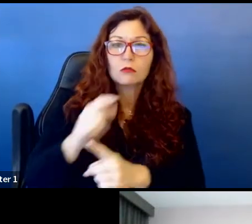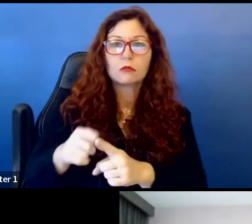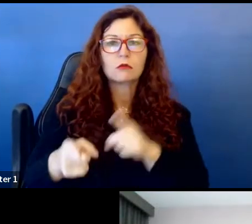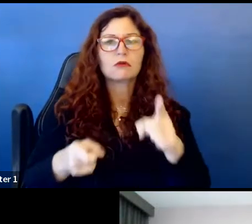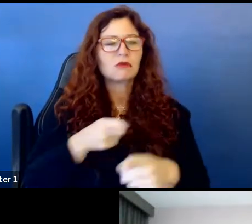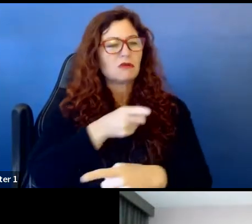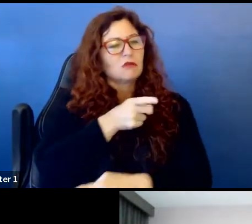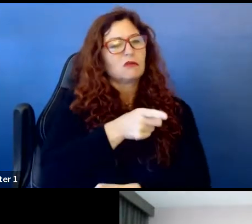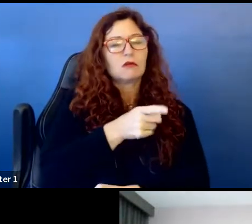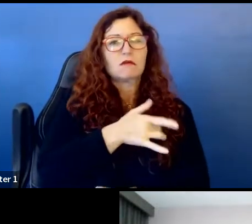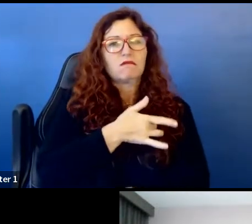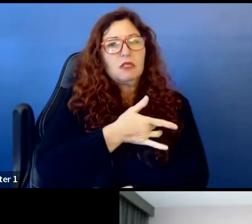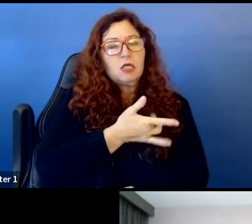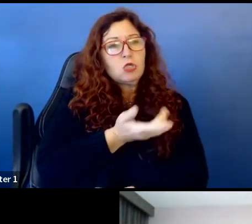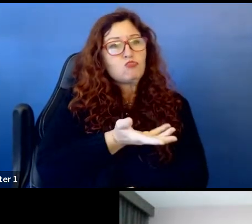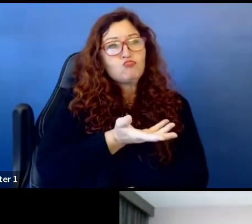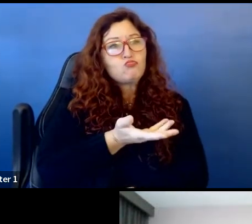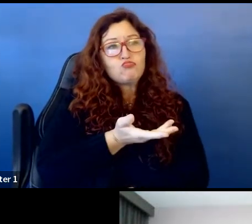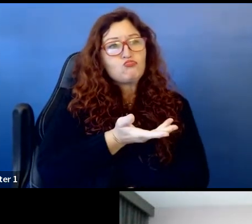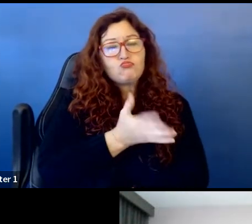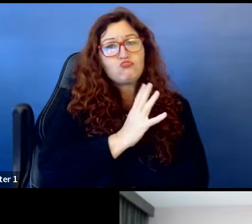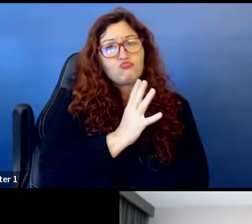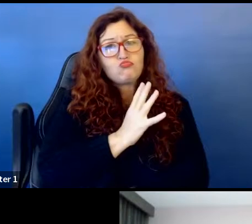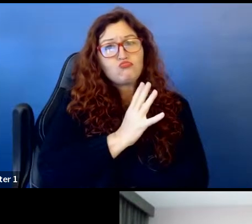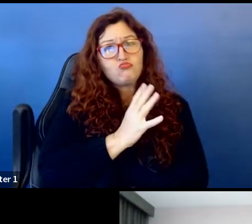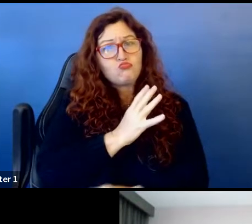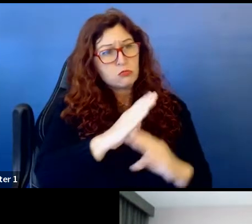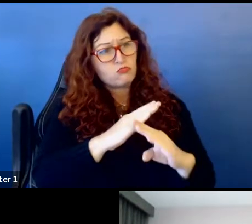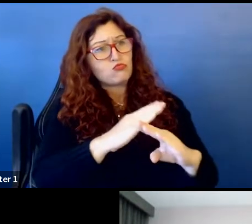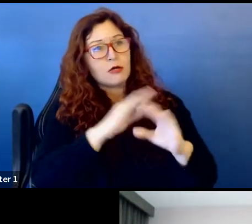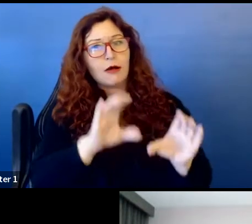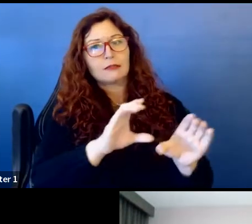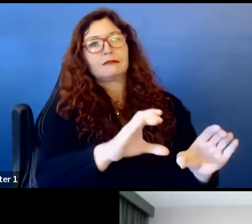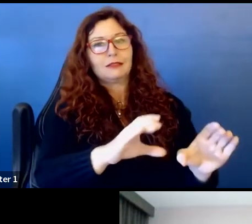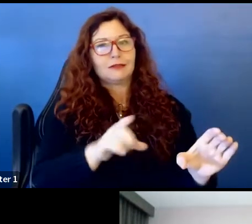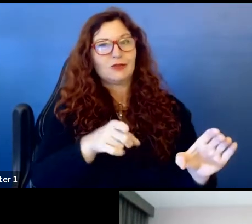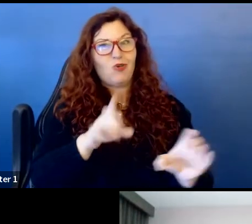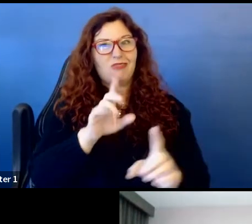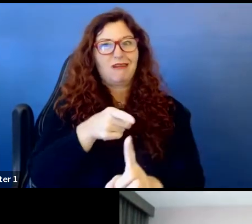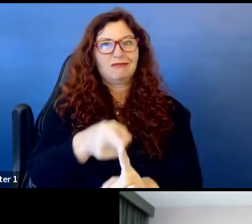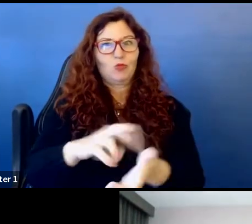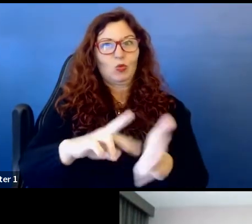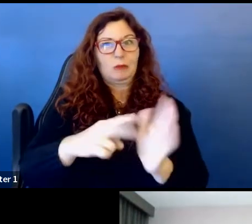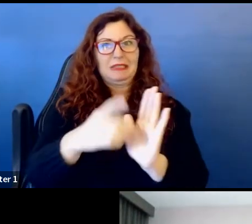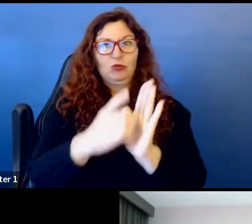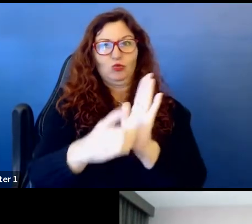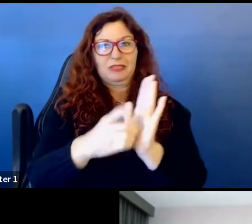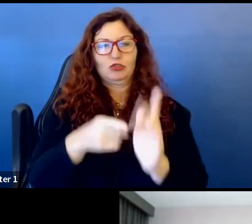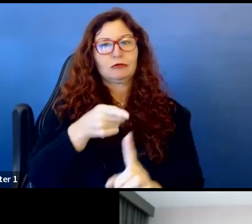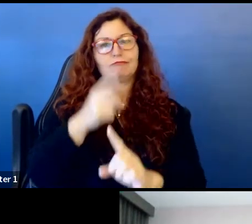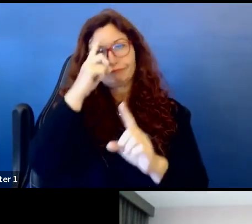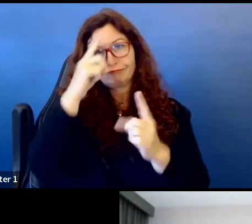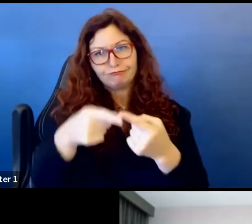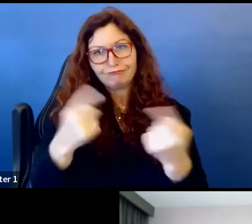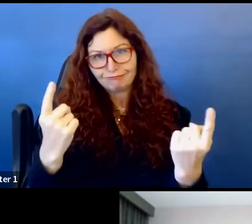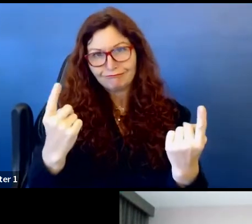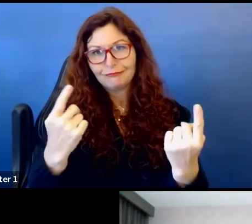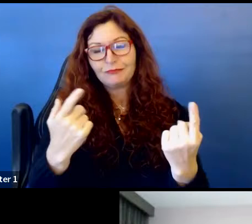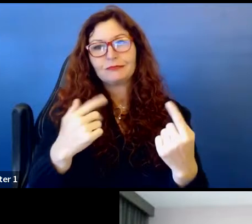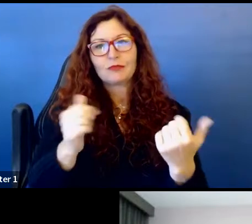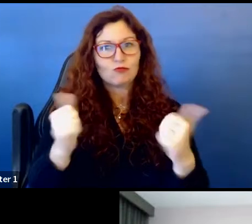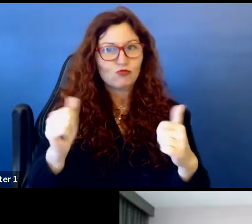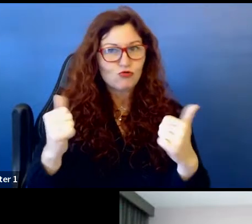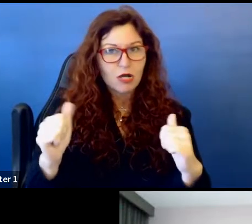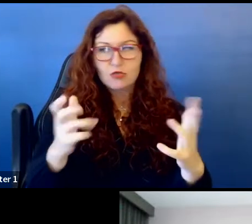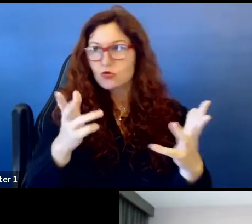taking the position was actually protected concerted activity um i think there was an effort to try to reconcile those two views